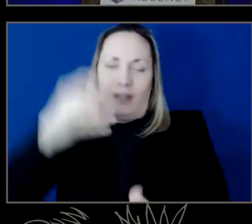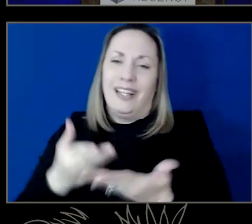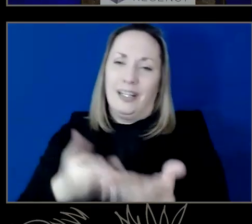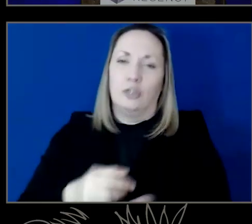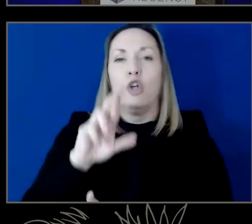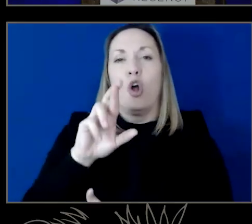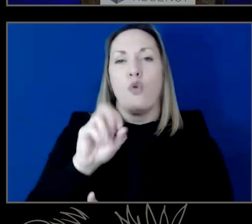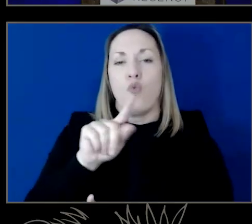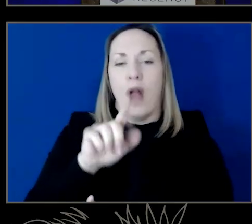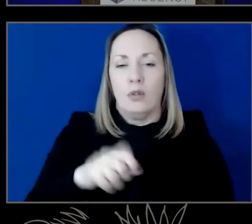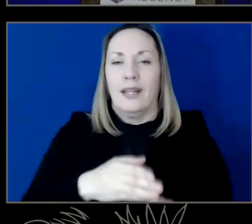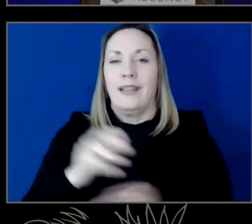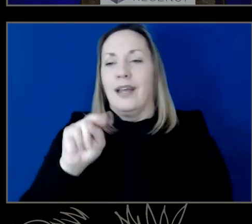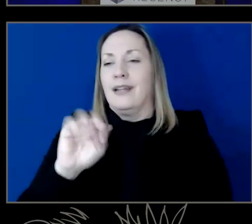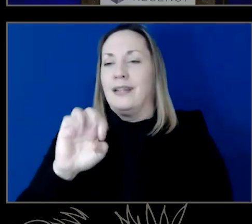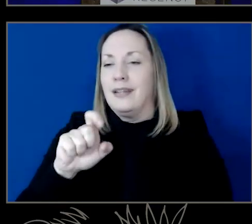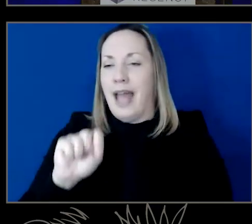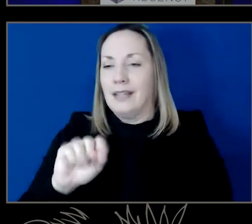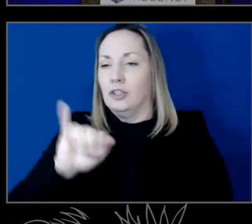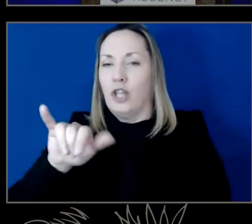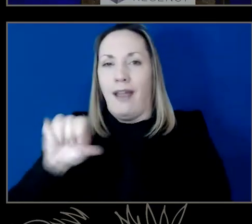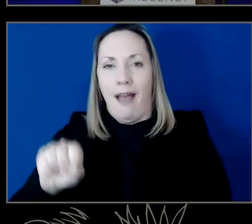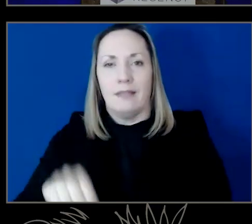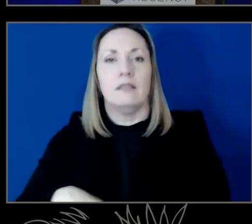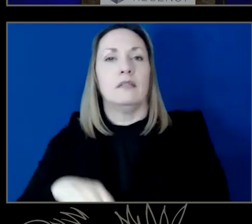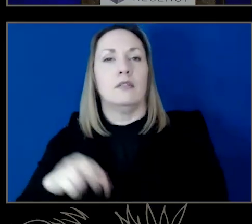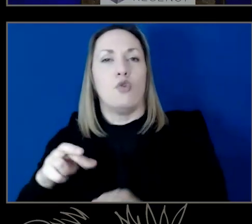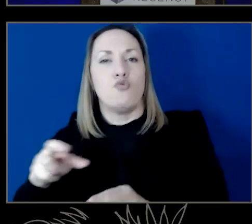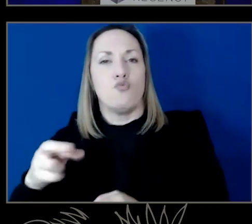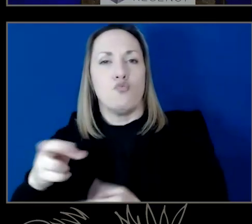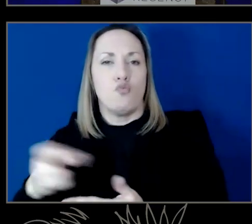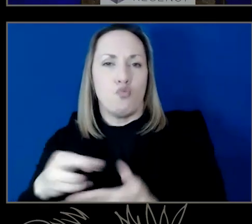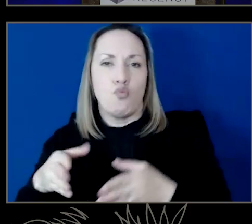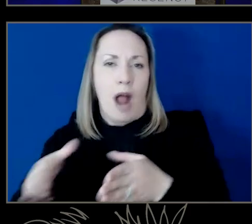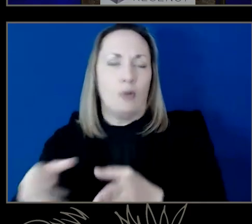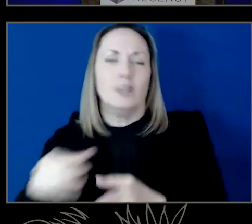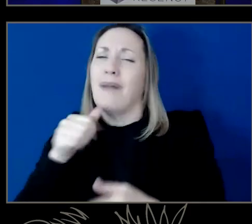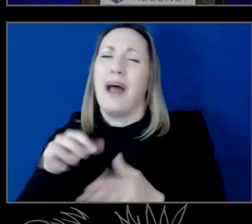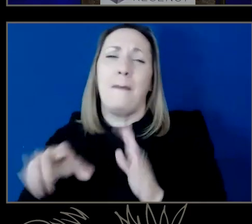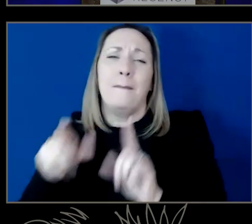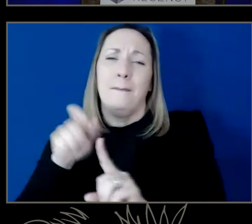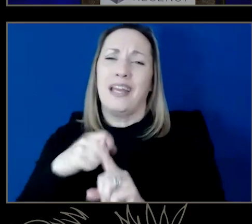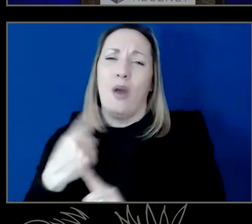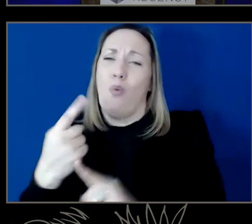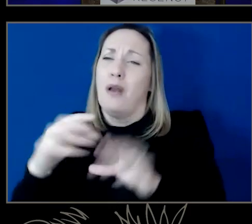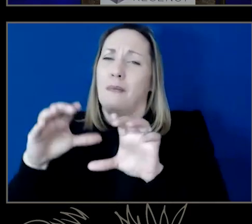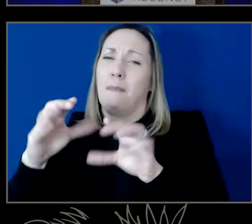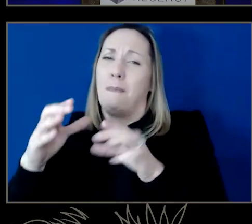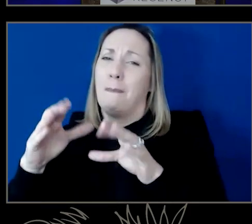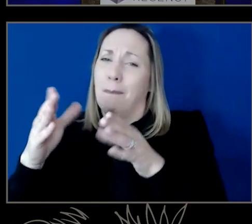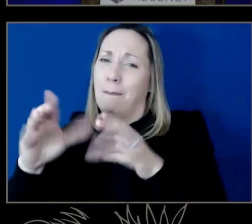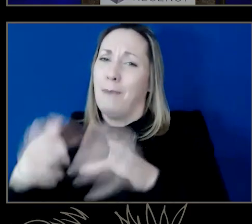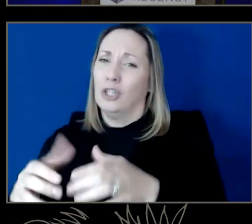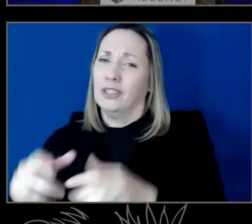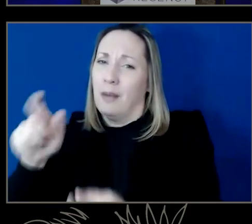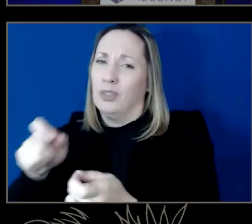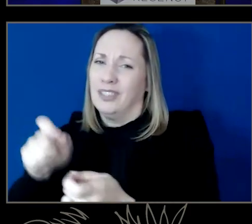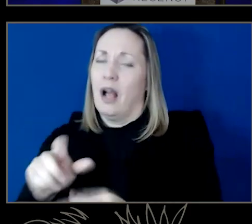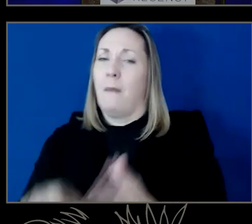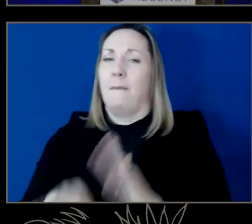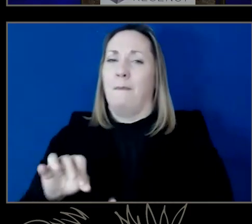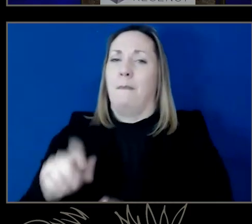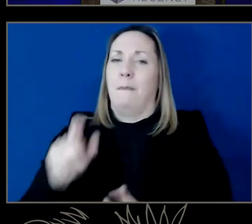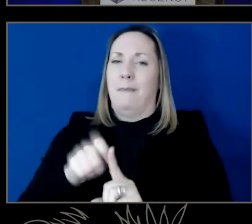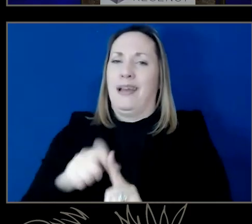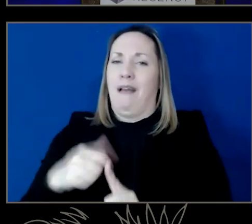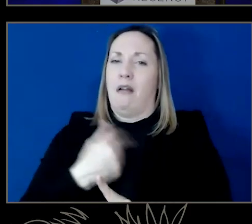here's kind of Next.js routes. I'm really not trying to pick on any individual. I'm going to pick on us most, but everyone kind of has the same problems because there's really not a